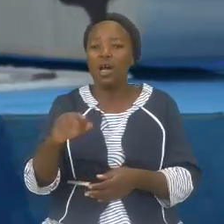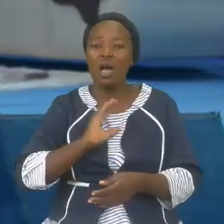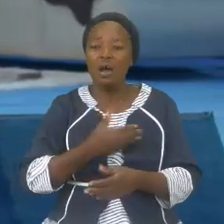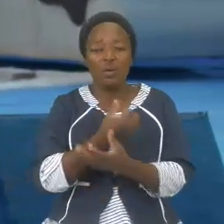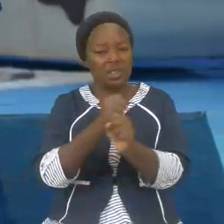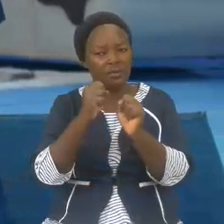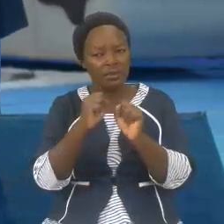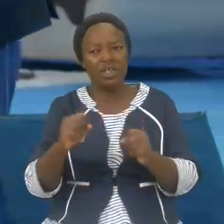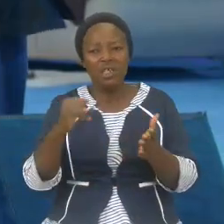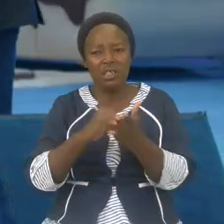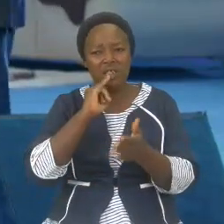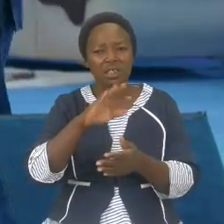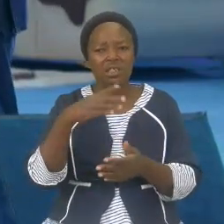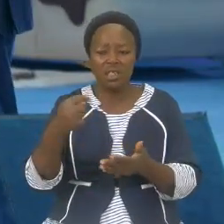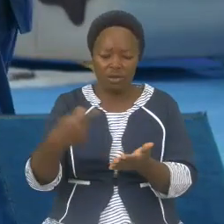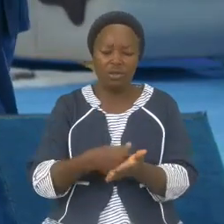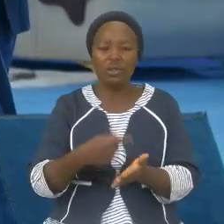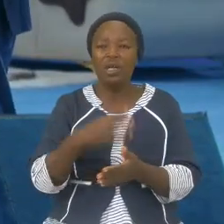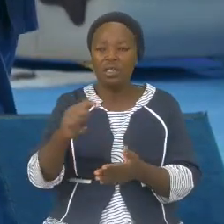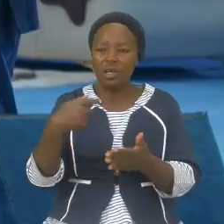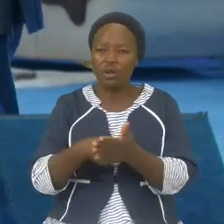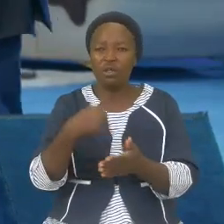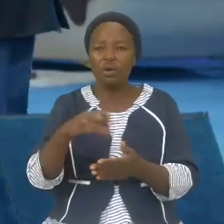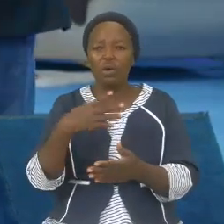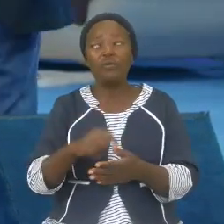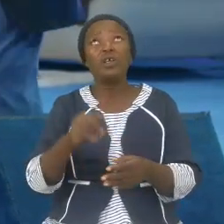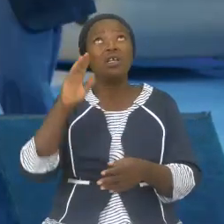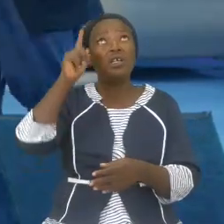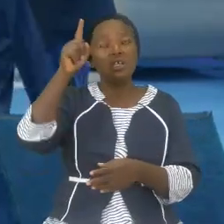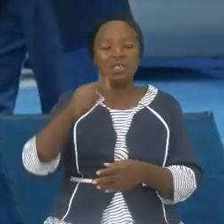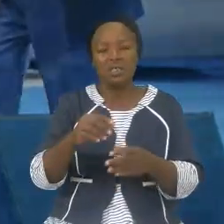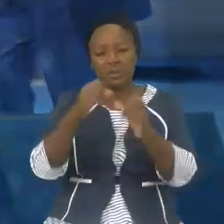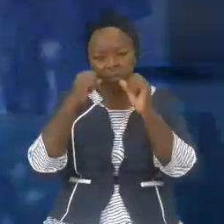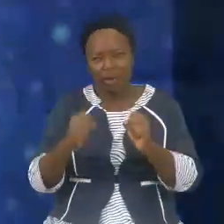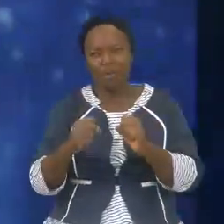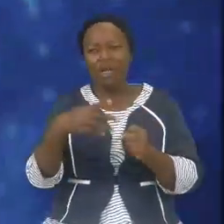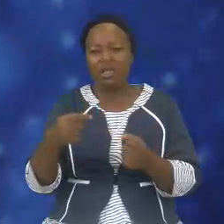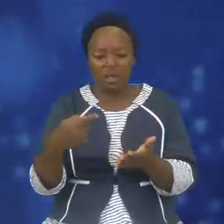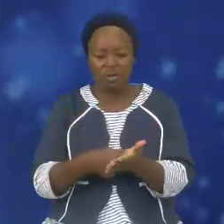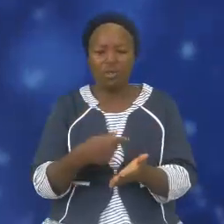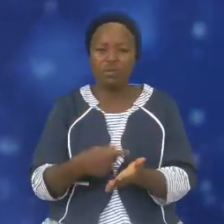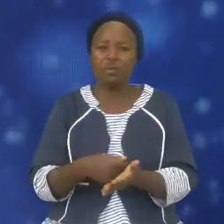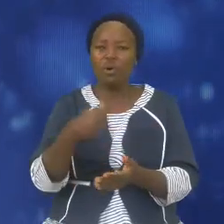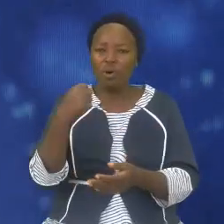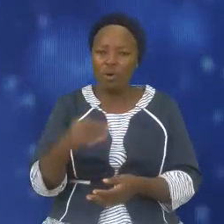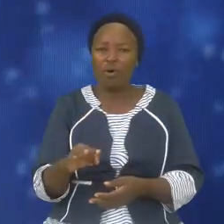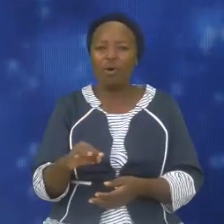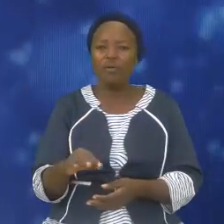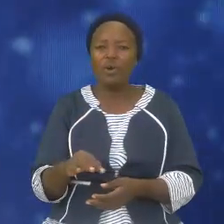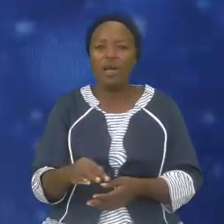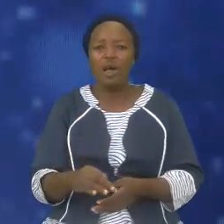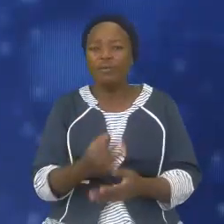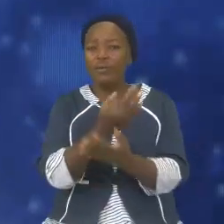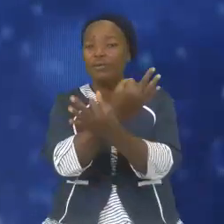salvation. It is the gospel of his power. It is the gospel of